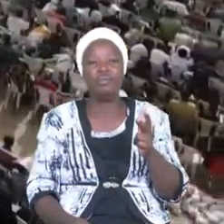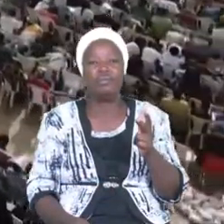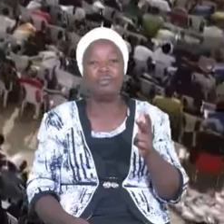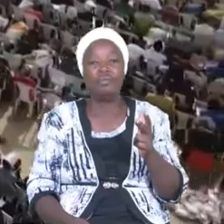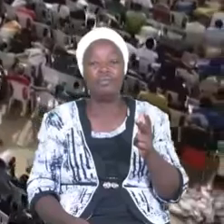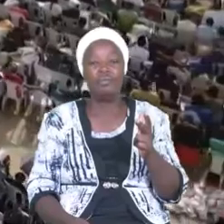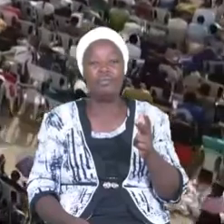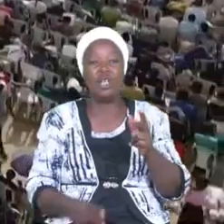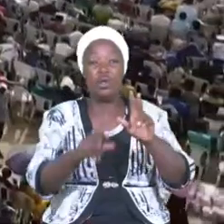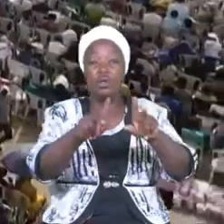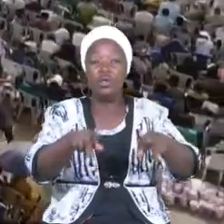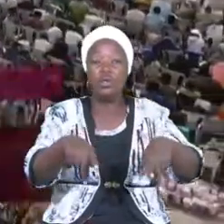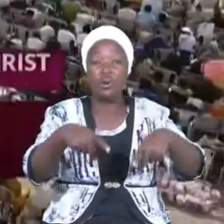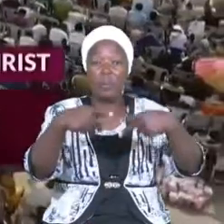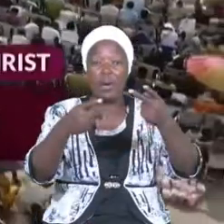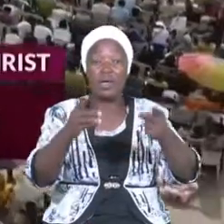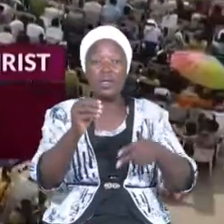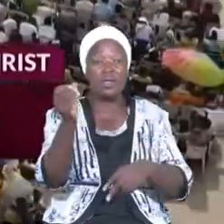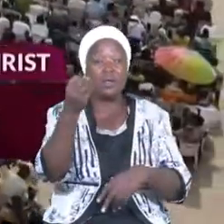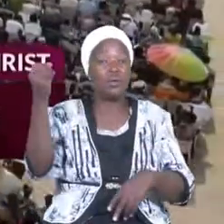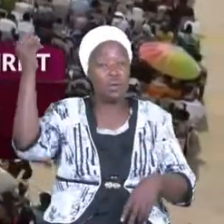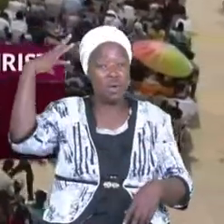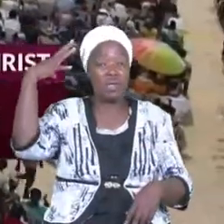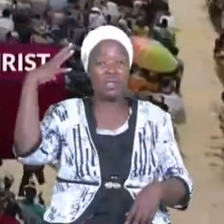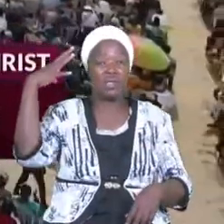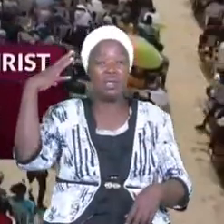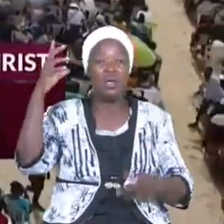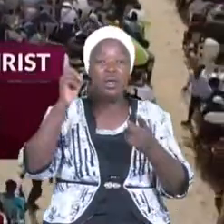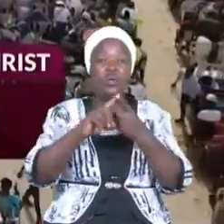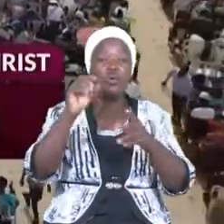Supplied grace to overcome